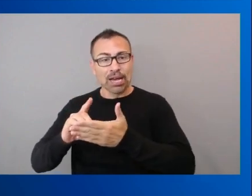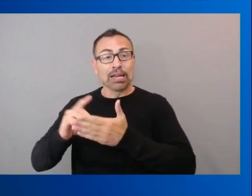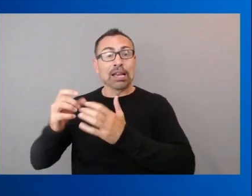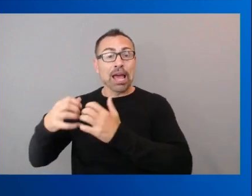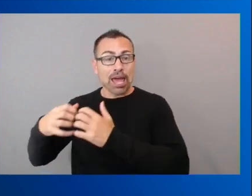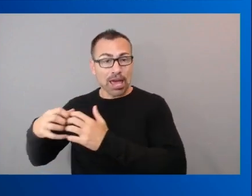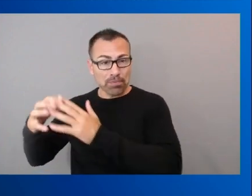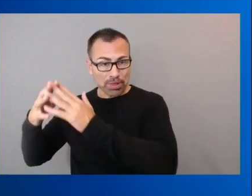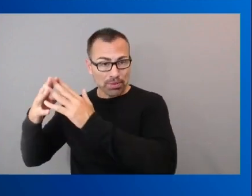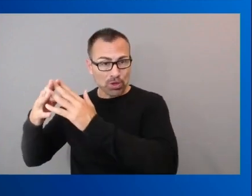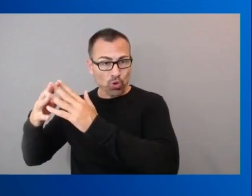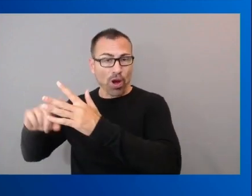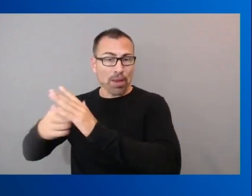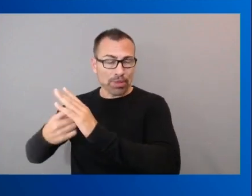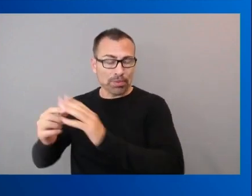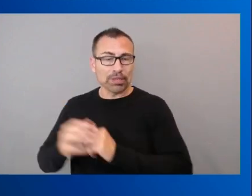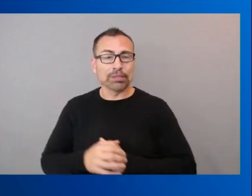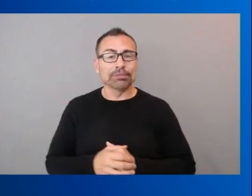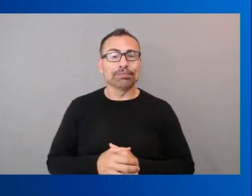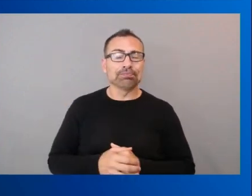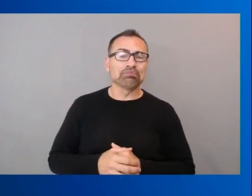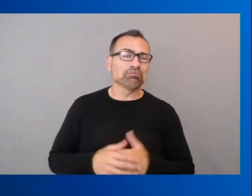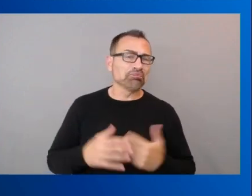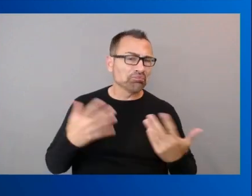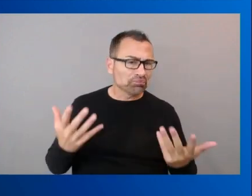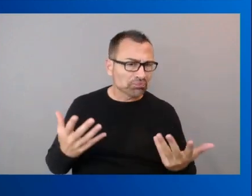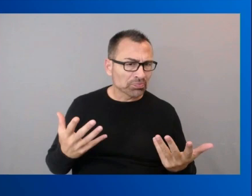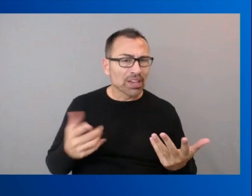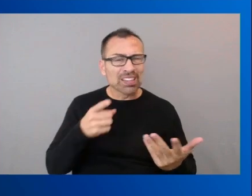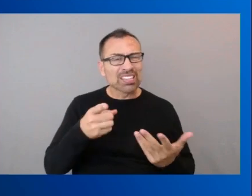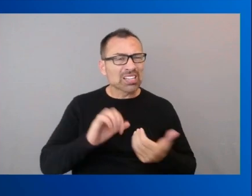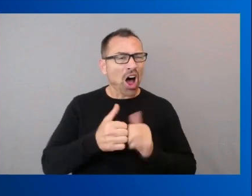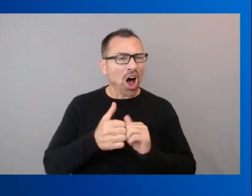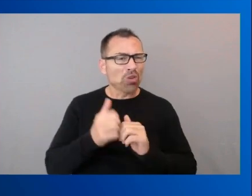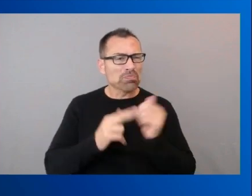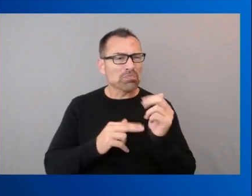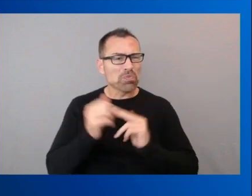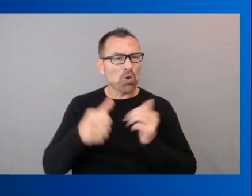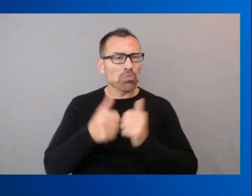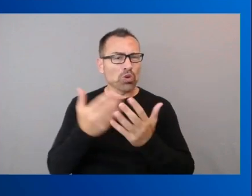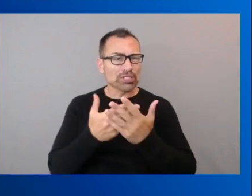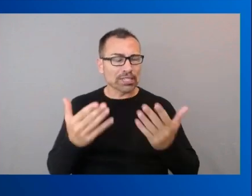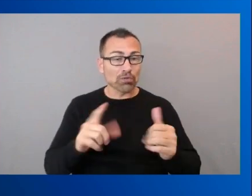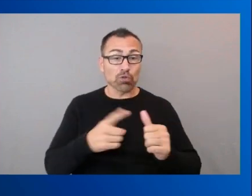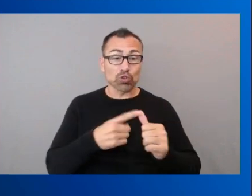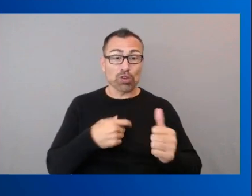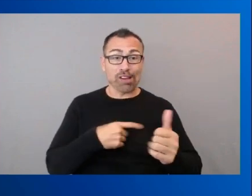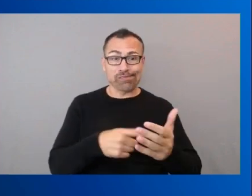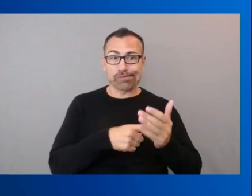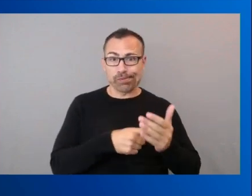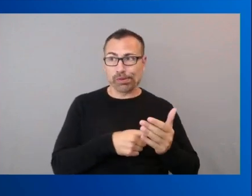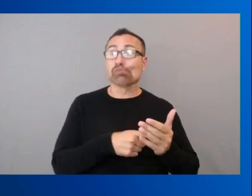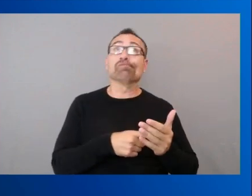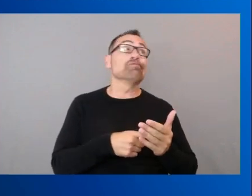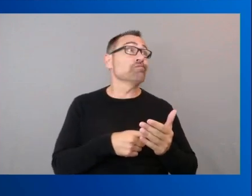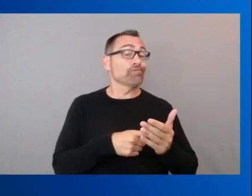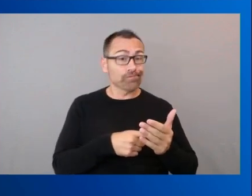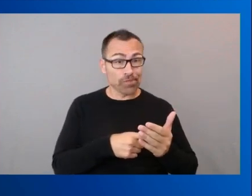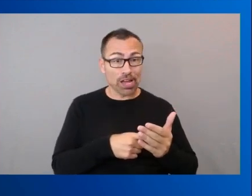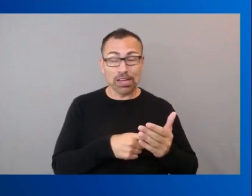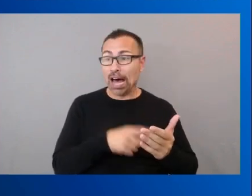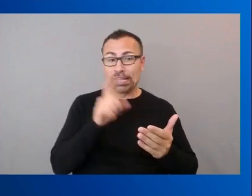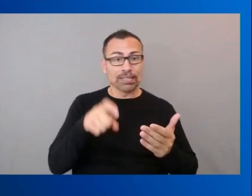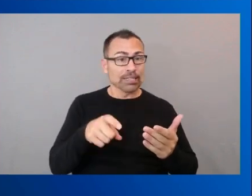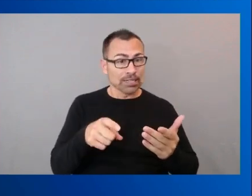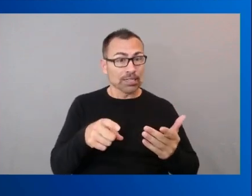in, most applications, most things, this is how we kind of build things, right? We get a requirement, you need to raise an event. Someone's interested in something.